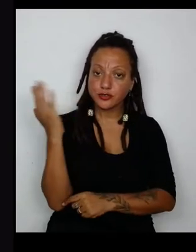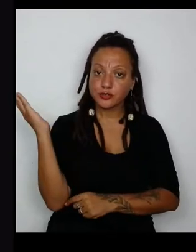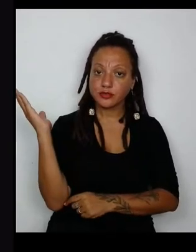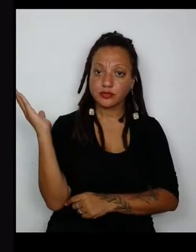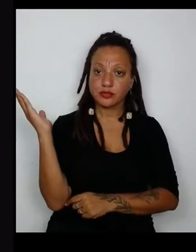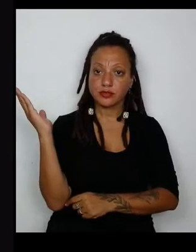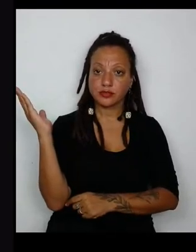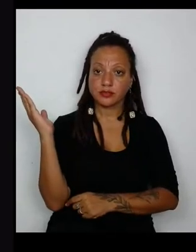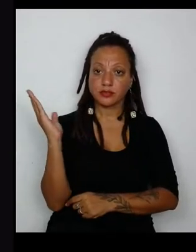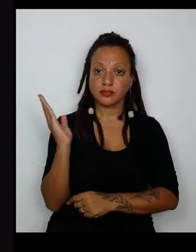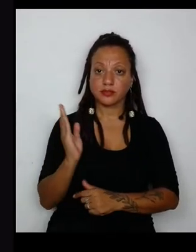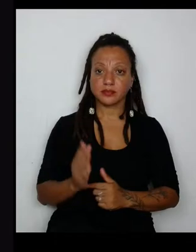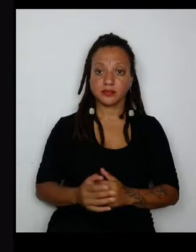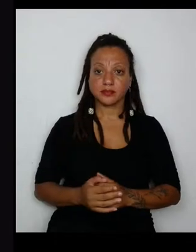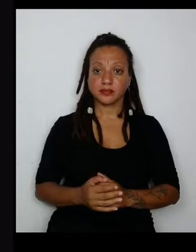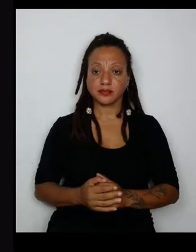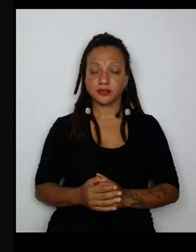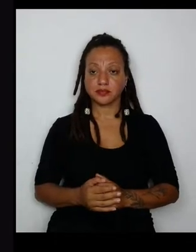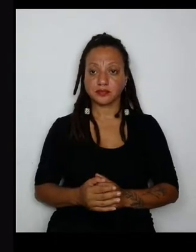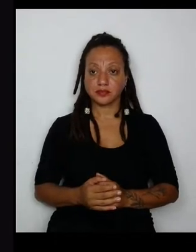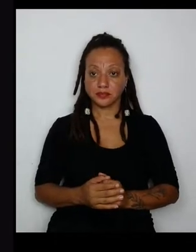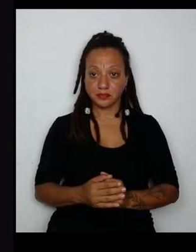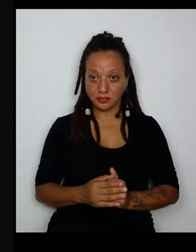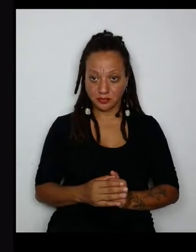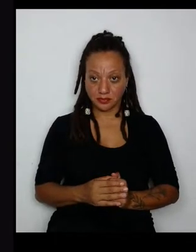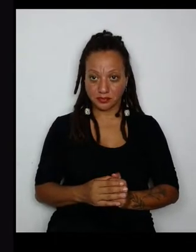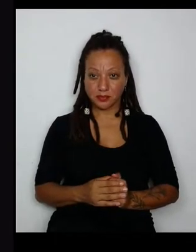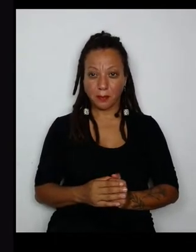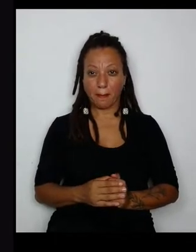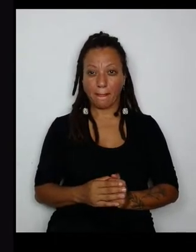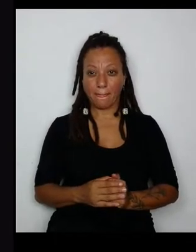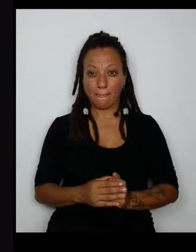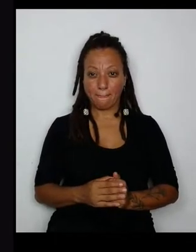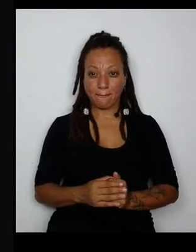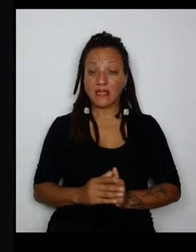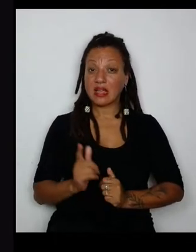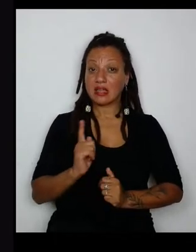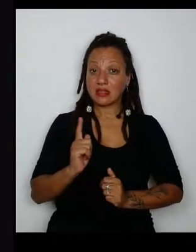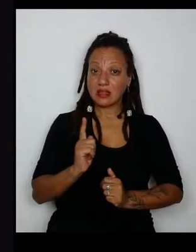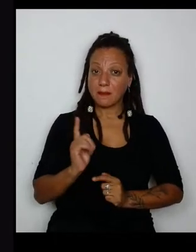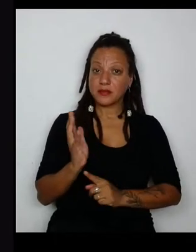now lulay siwa's response to gogan's encounter moment